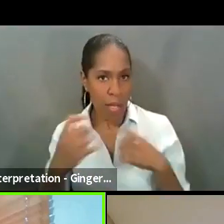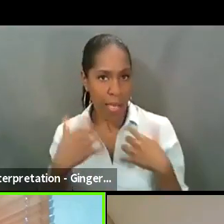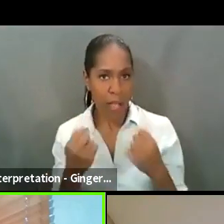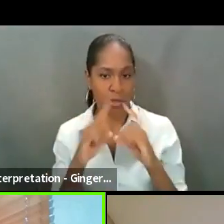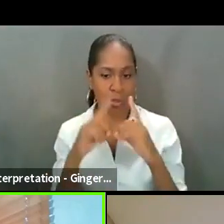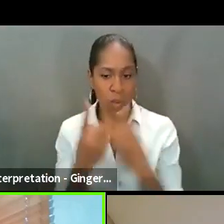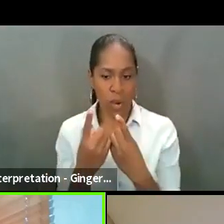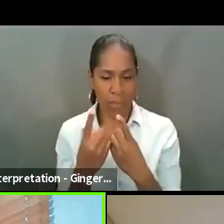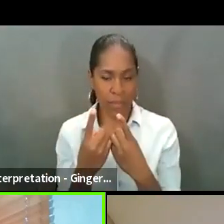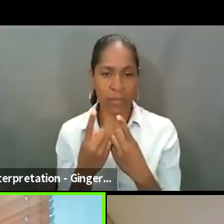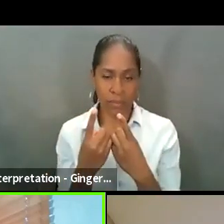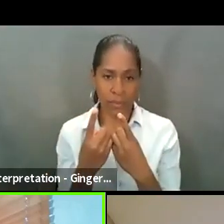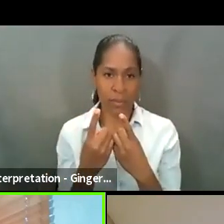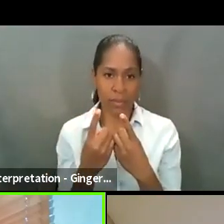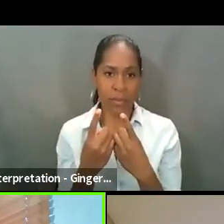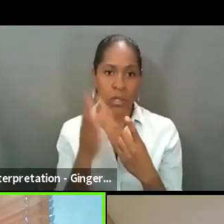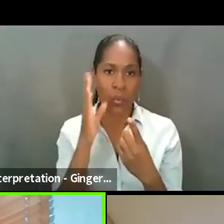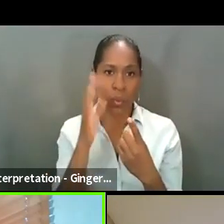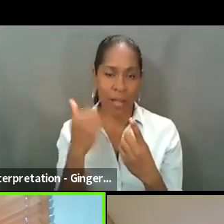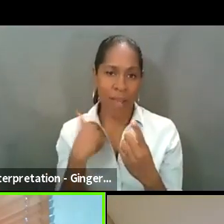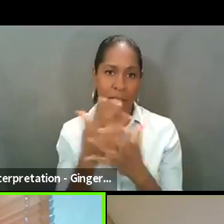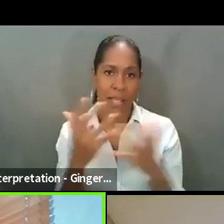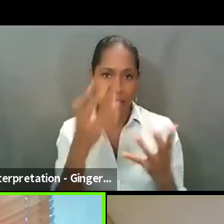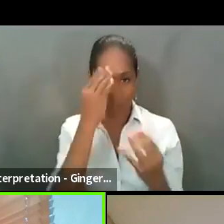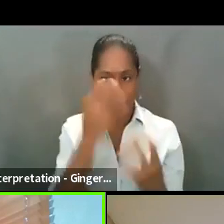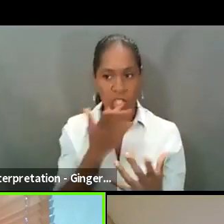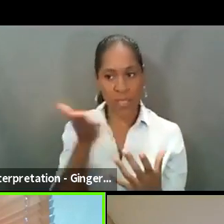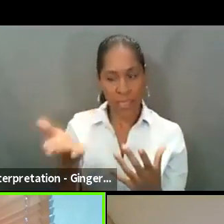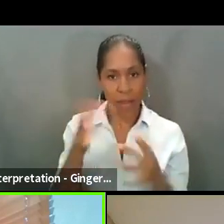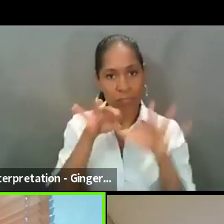out there how to, get on the wait list.